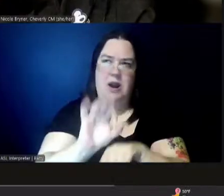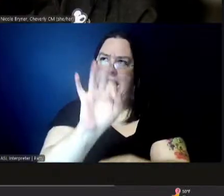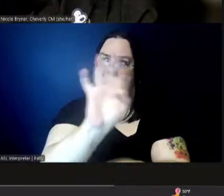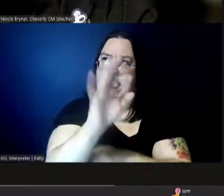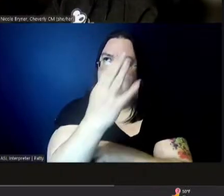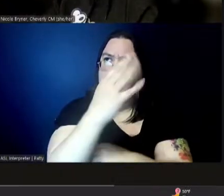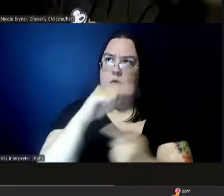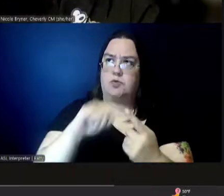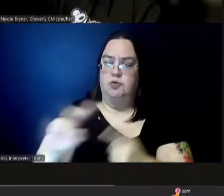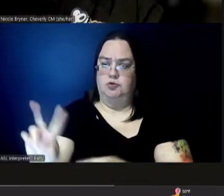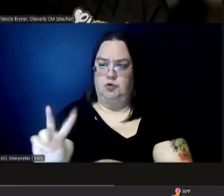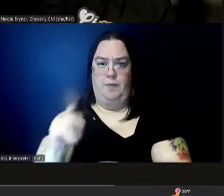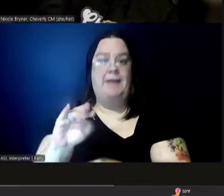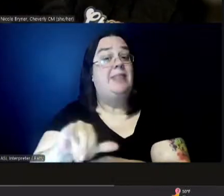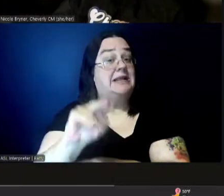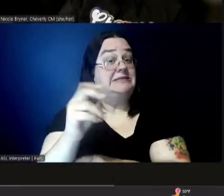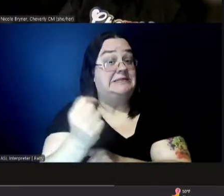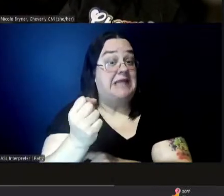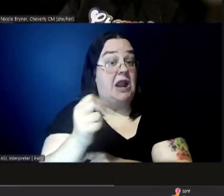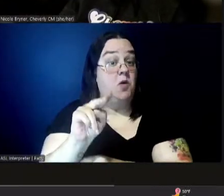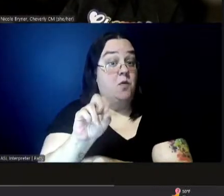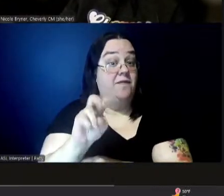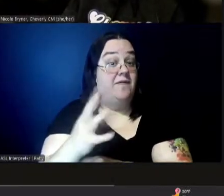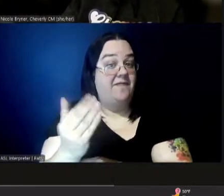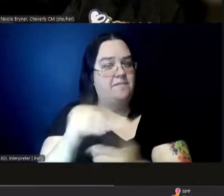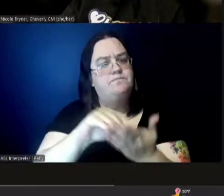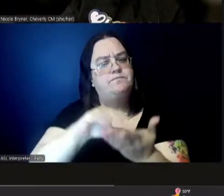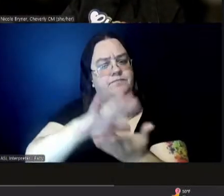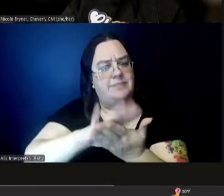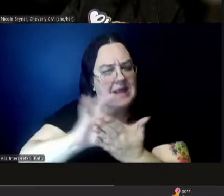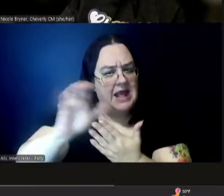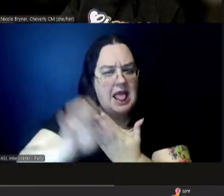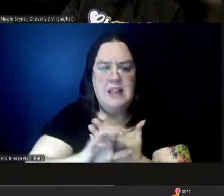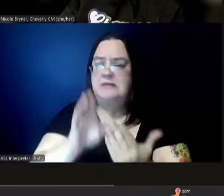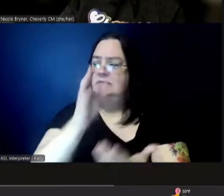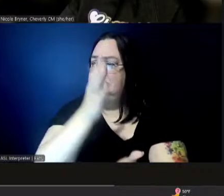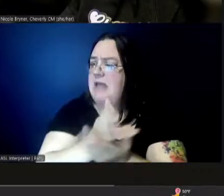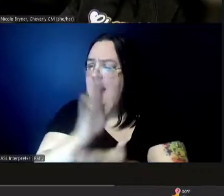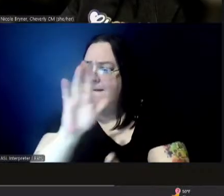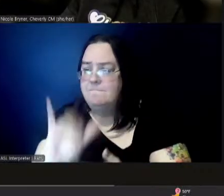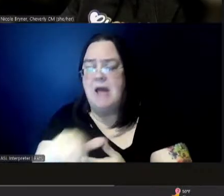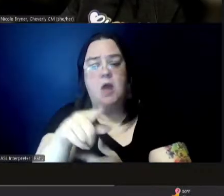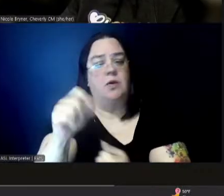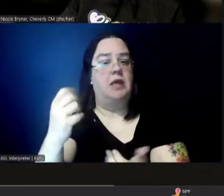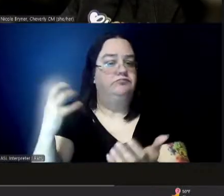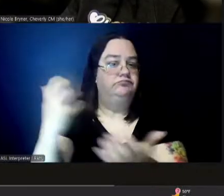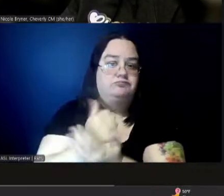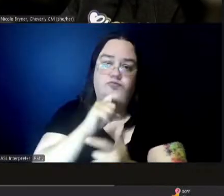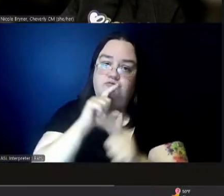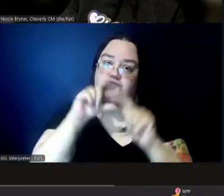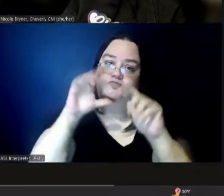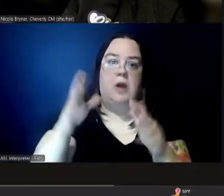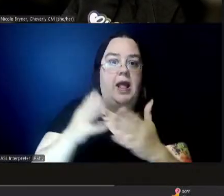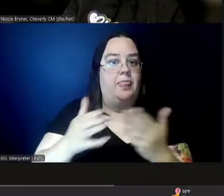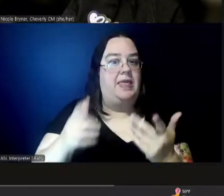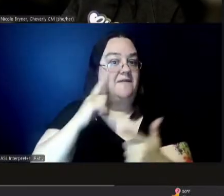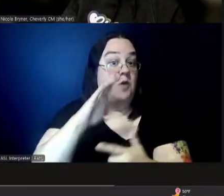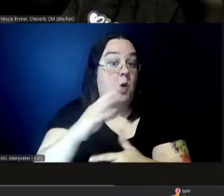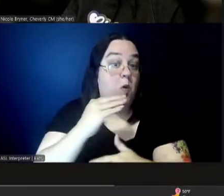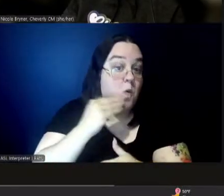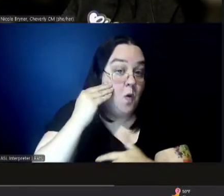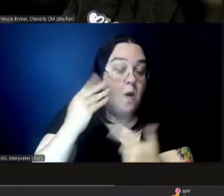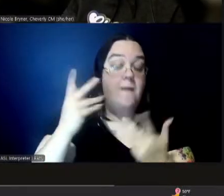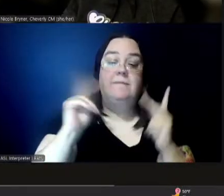November the 15th. Mark down your calendar. Please stop by and get some great things for your house. The people will be